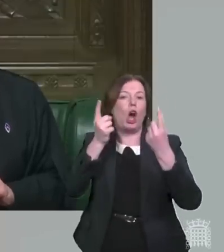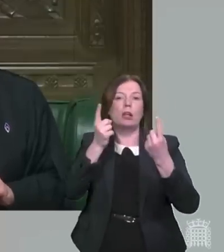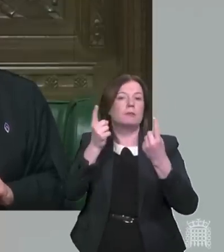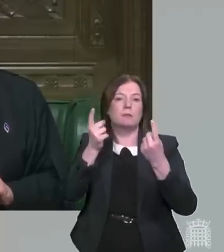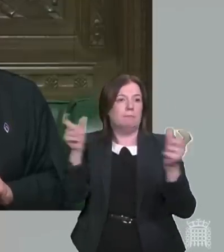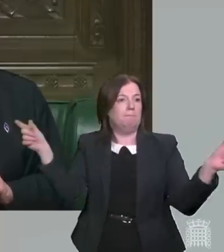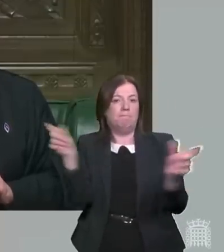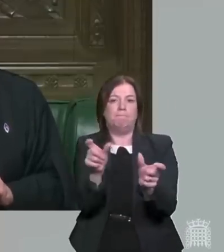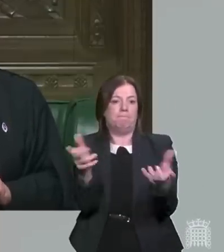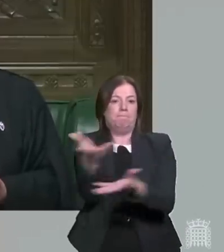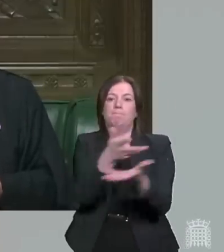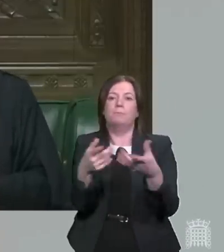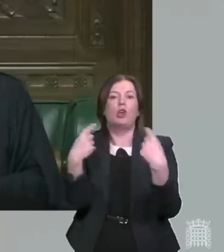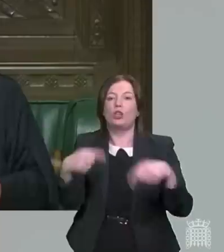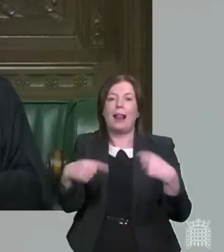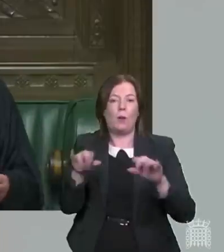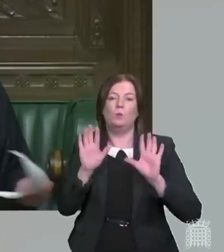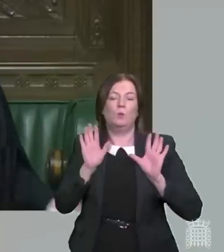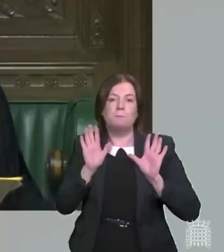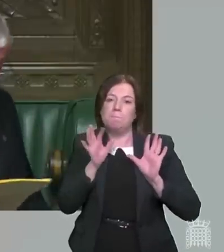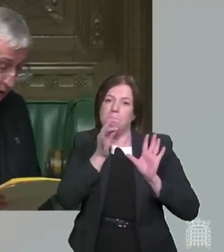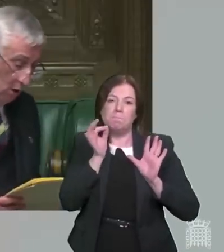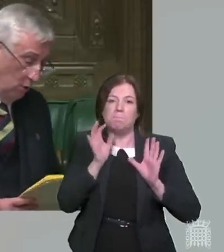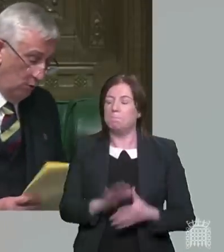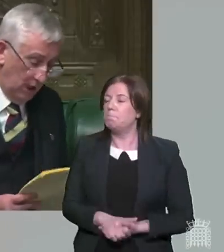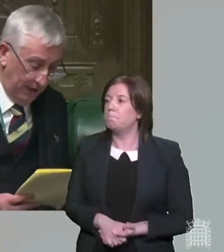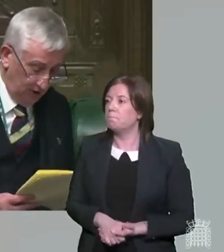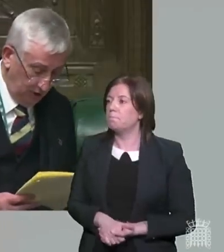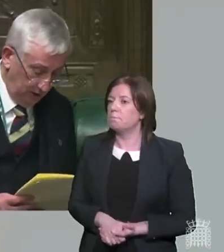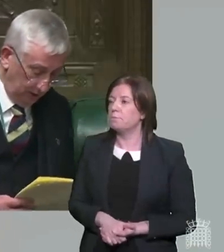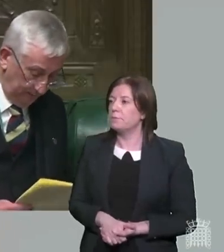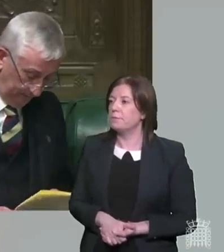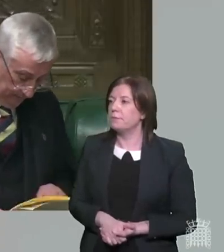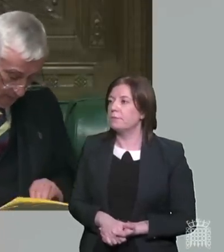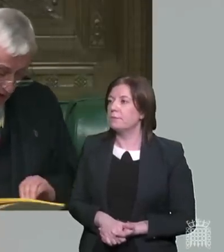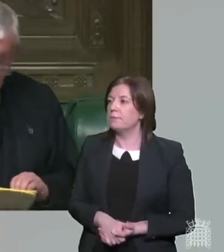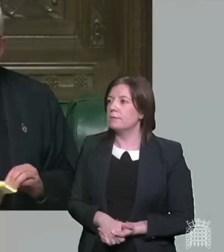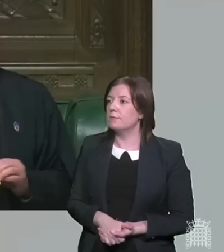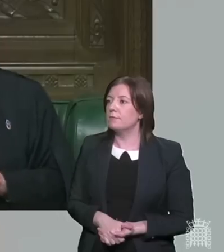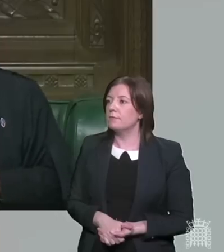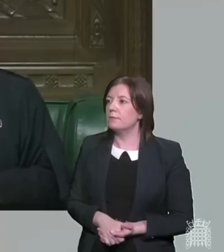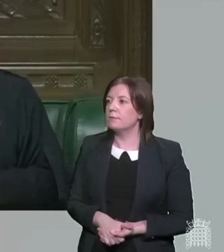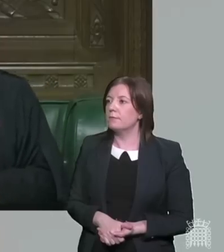not be discussed at all. I will leave it at that. Right.